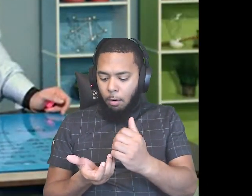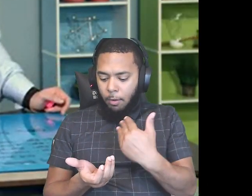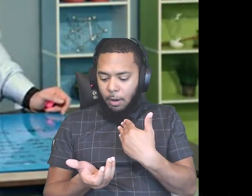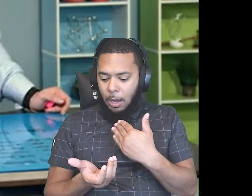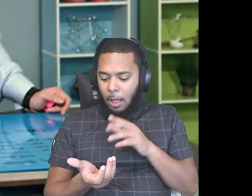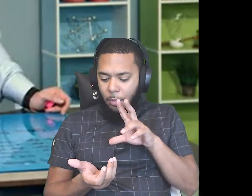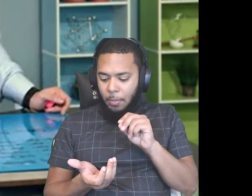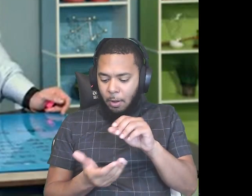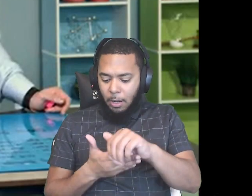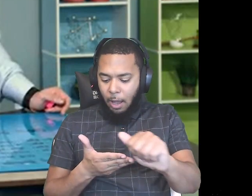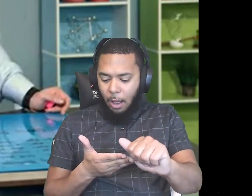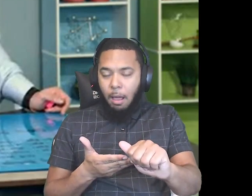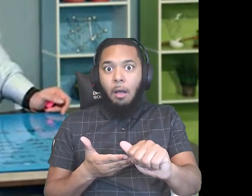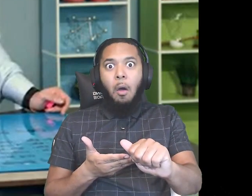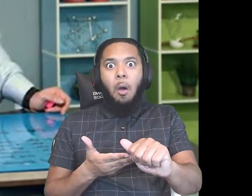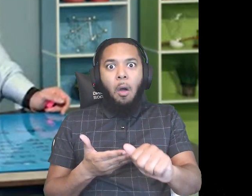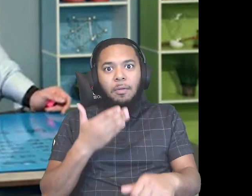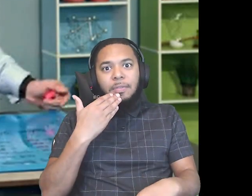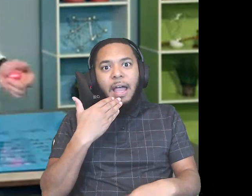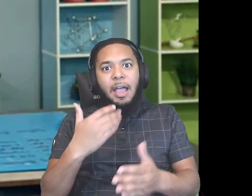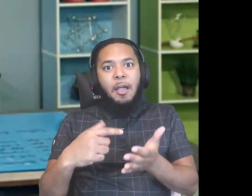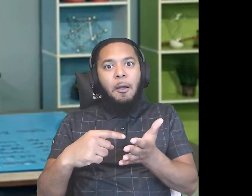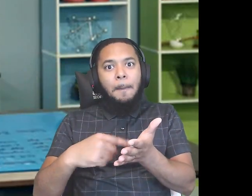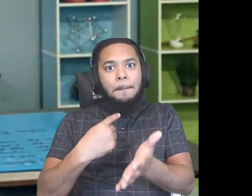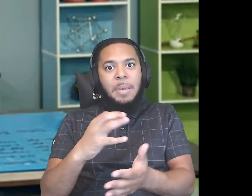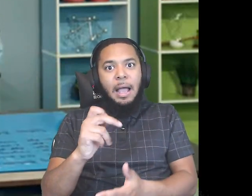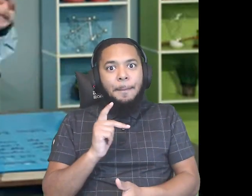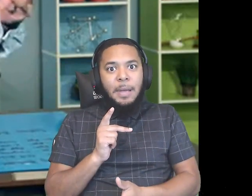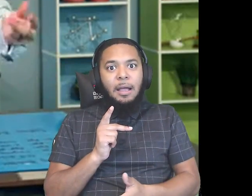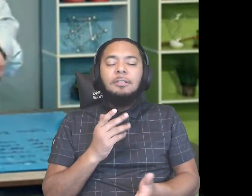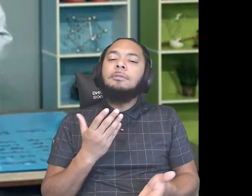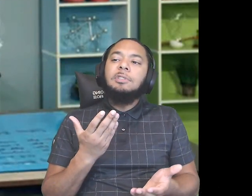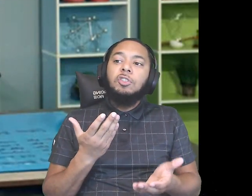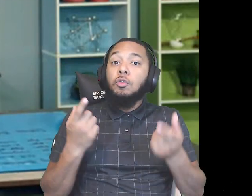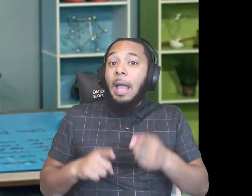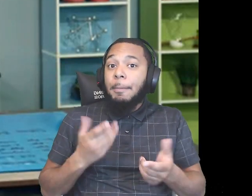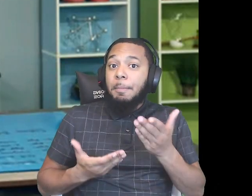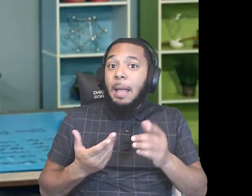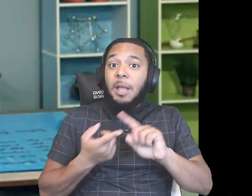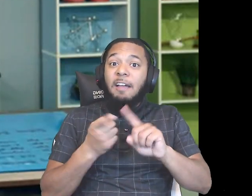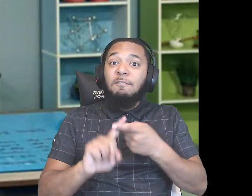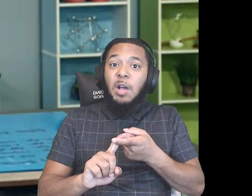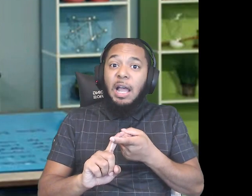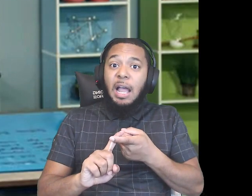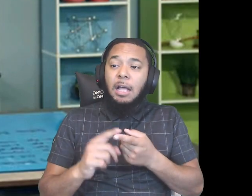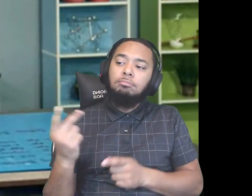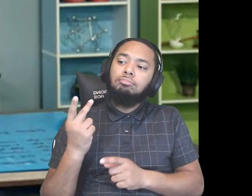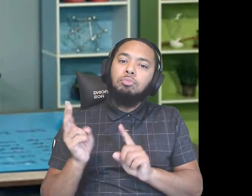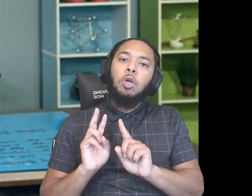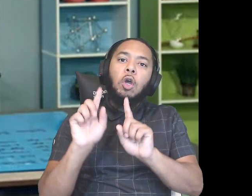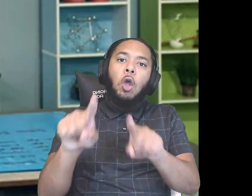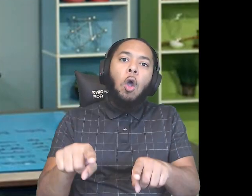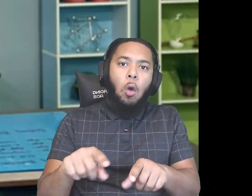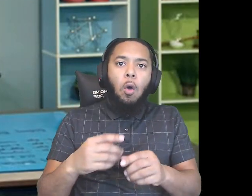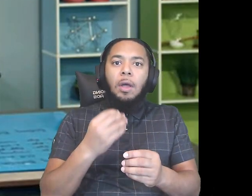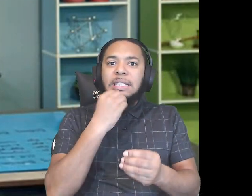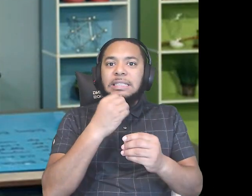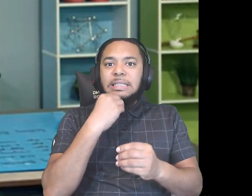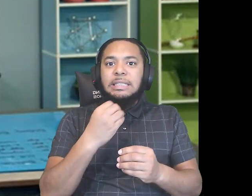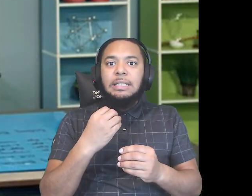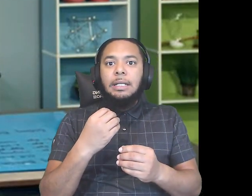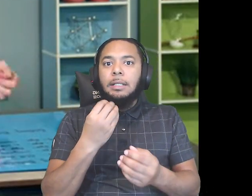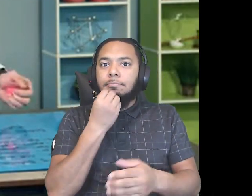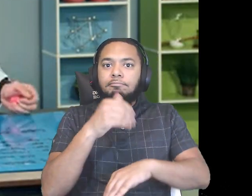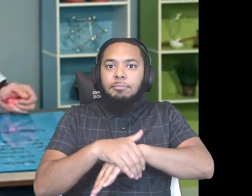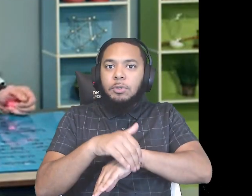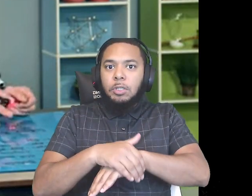that's awesome. Thank you for paying me back. So maybe it was a friend and you all went out to eat and you said, oh, you know, just I'll pay for this and you can pay me